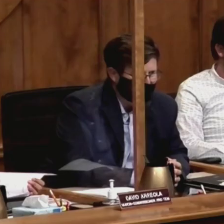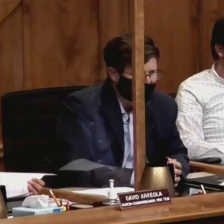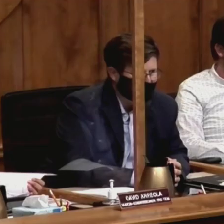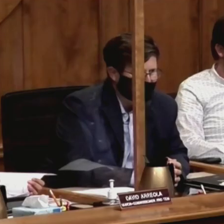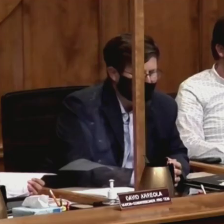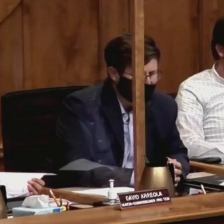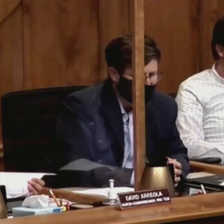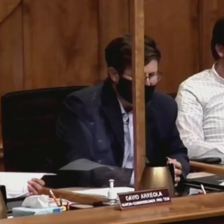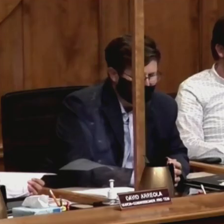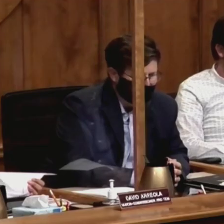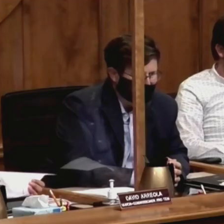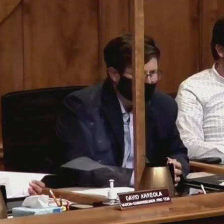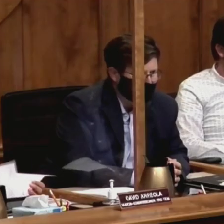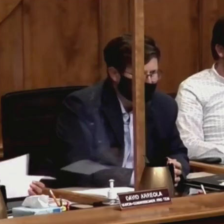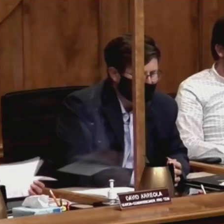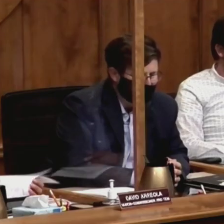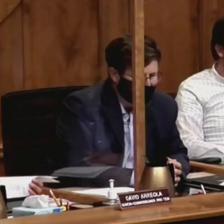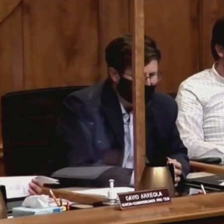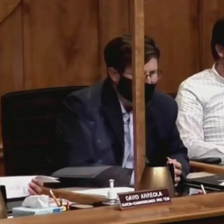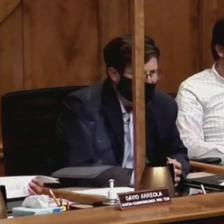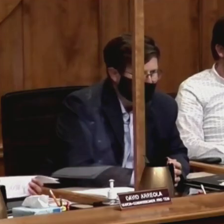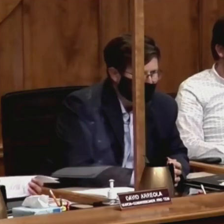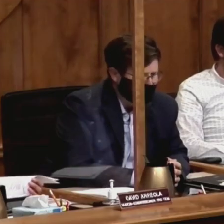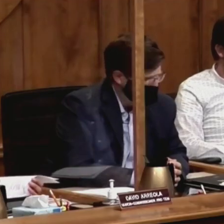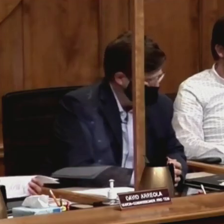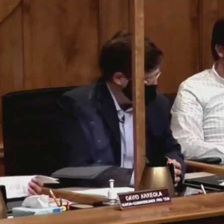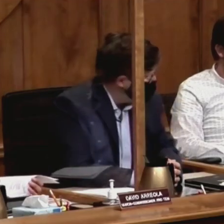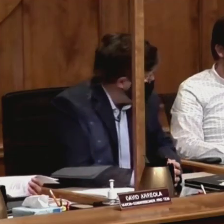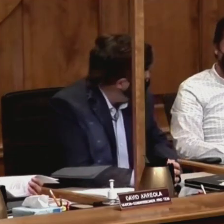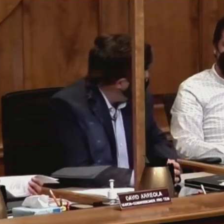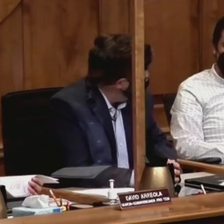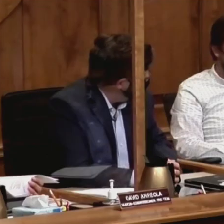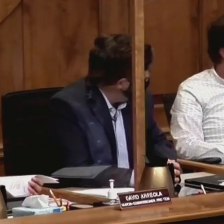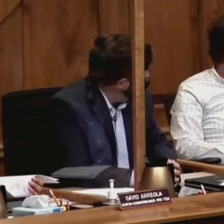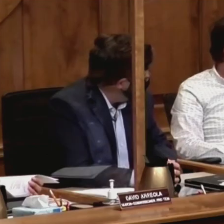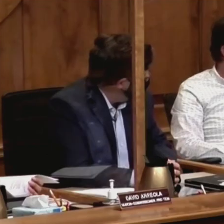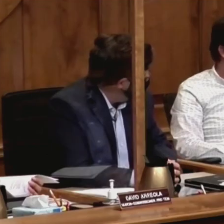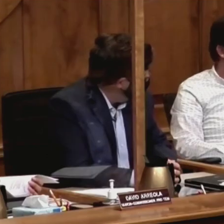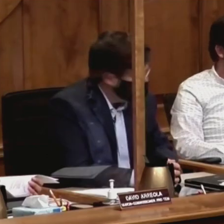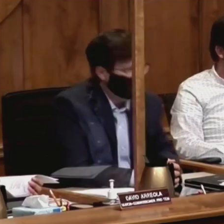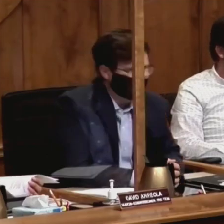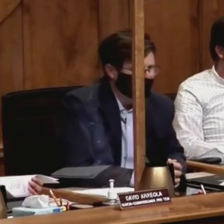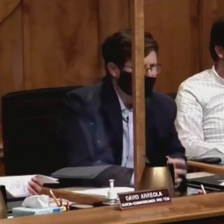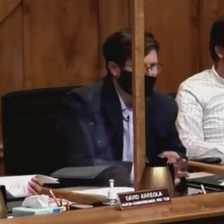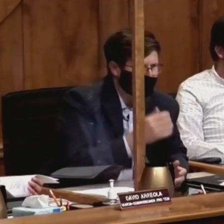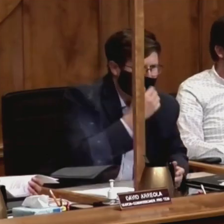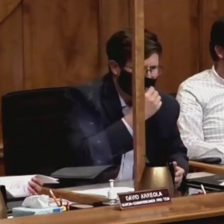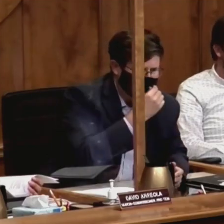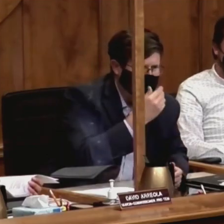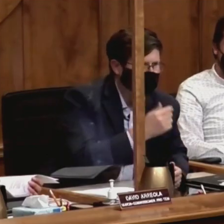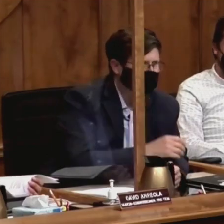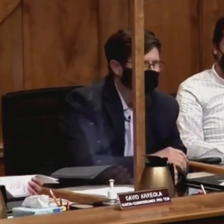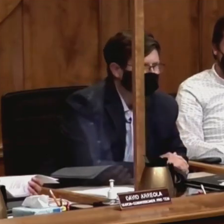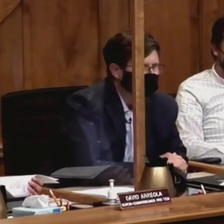Alachua County. There'll be a soil ceremony at, I believe it's noon, am I correct? At noon at the County Administration